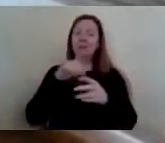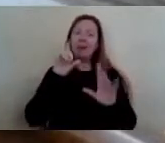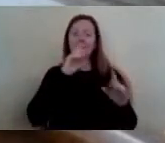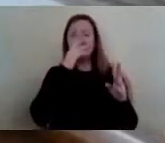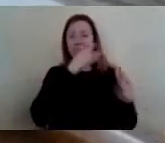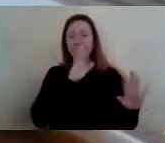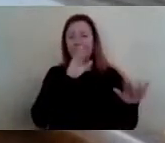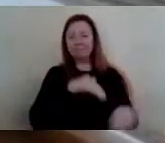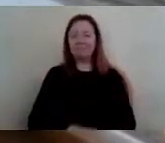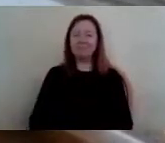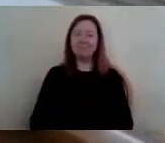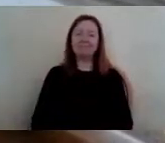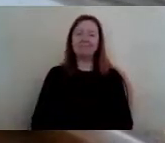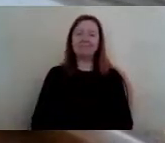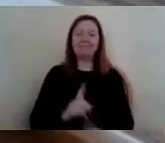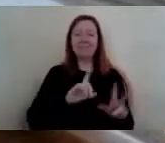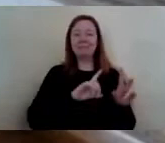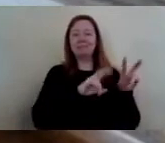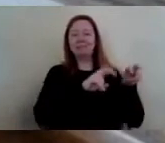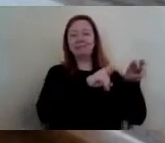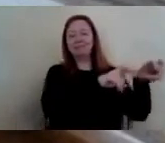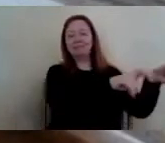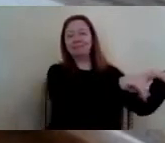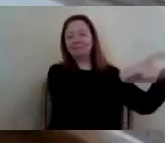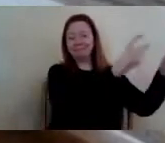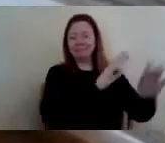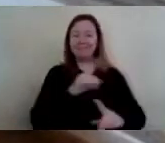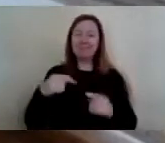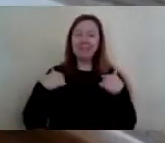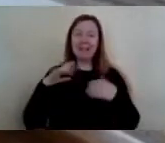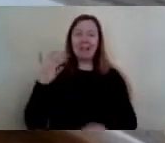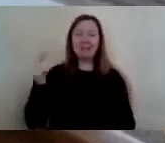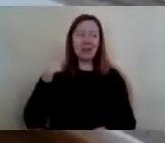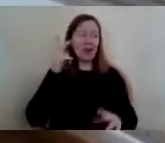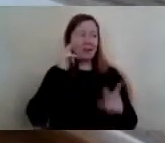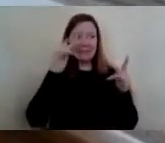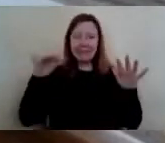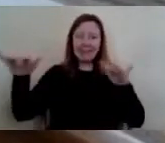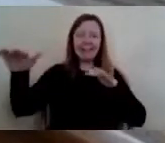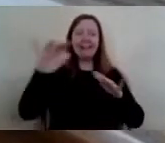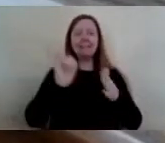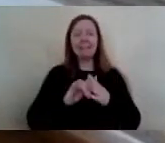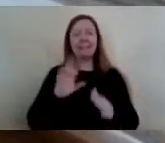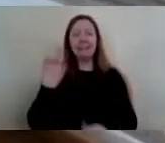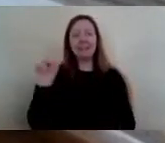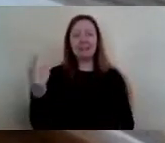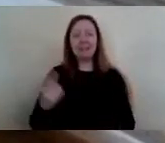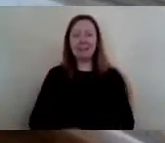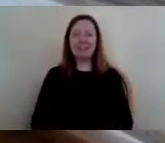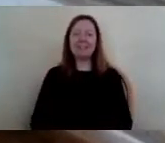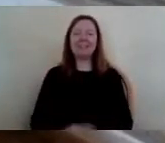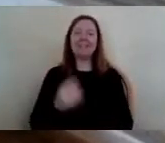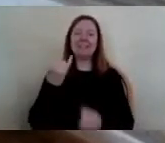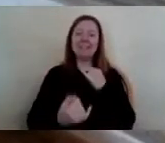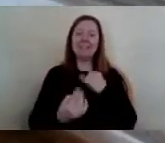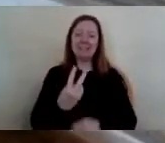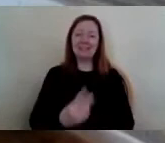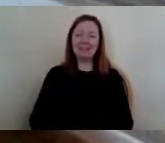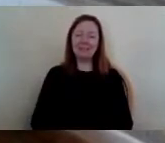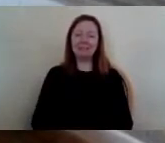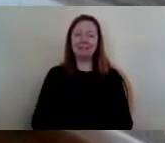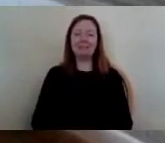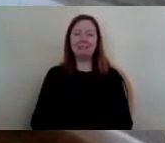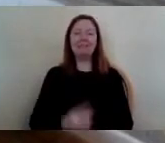disappears. So if any of you guys know that you have a dog running around the background, that is Ruth. Last two.